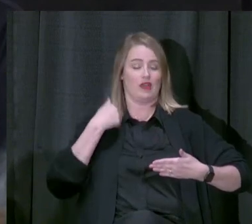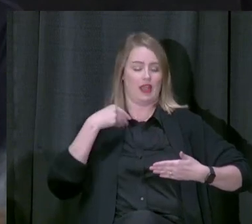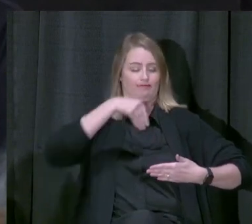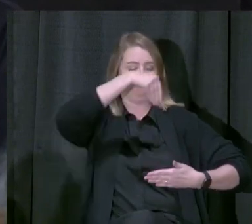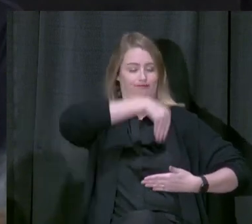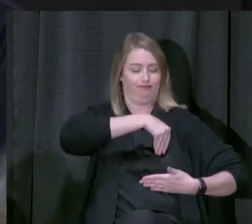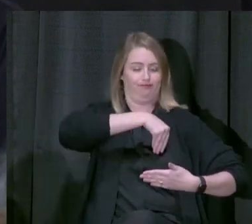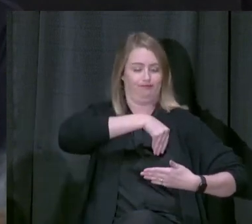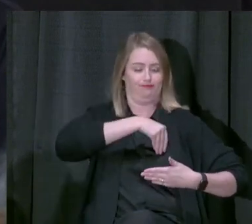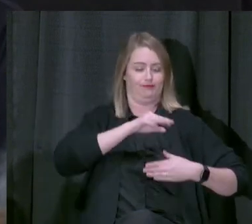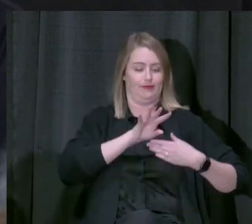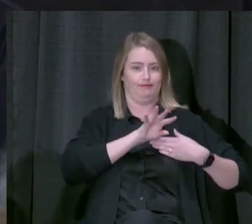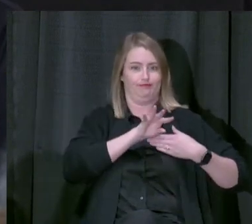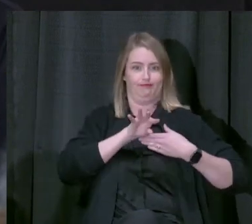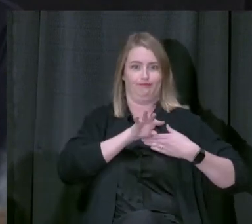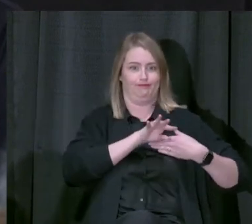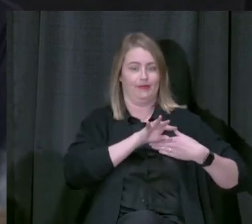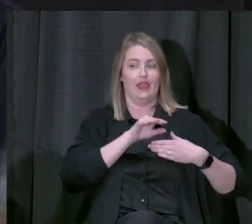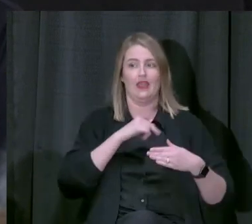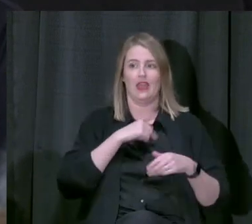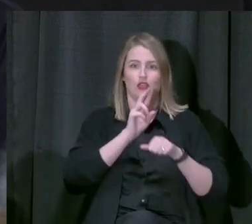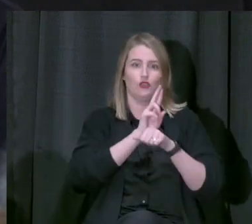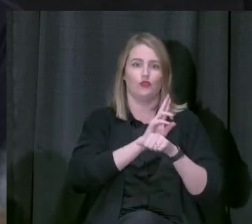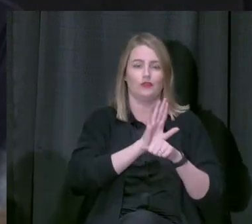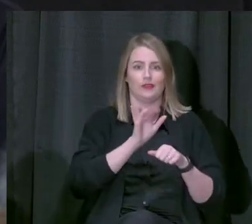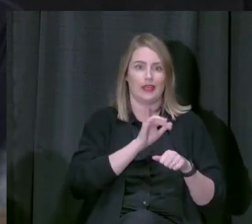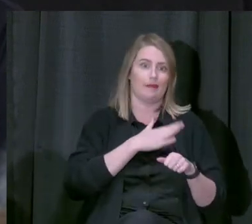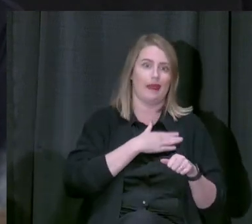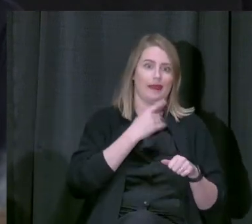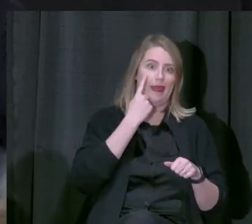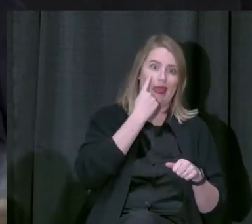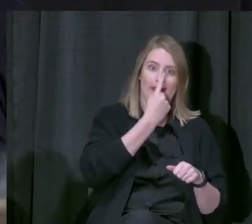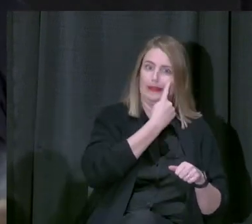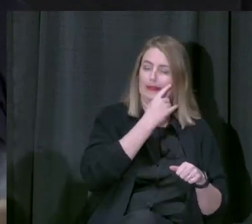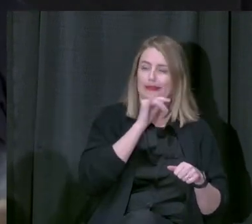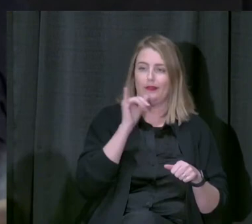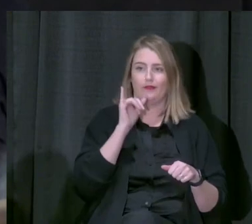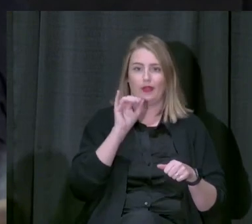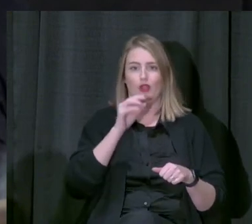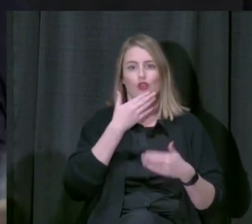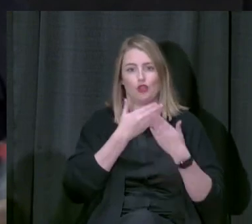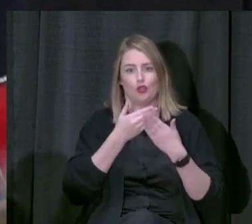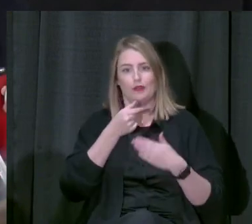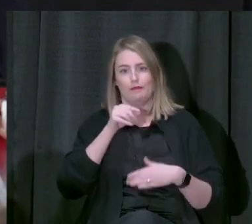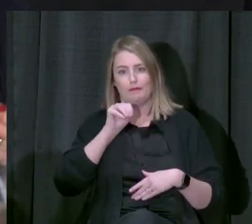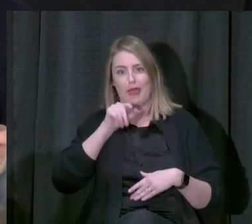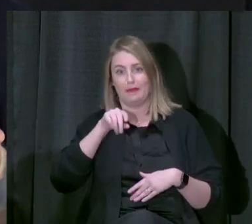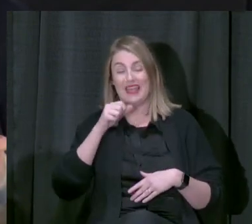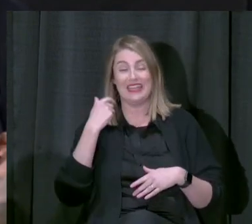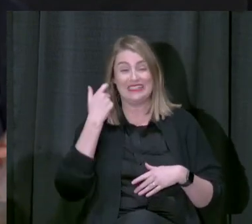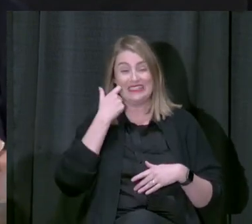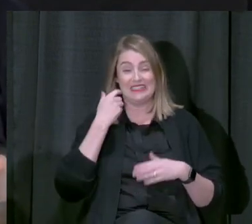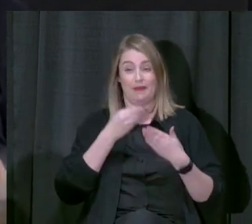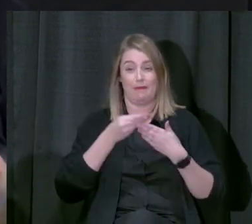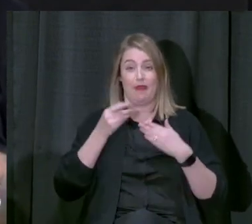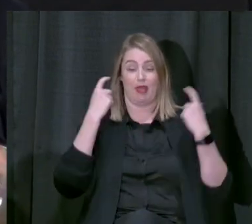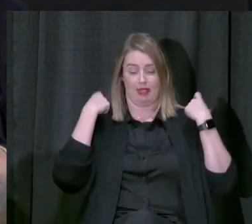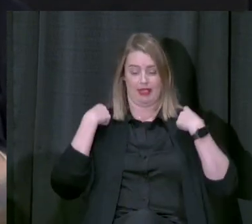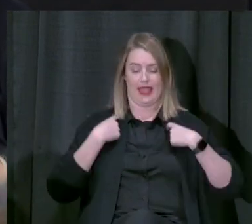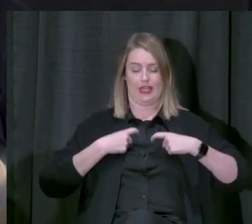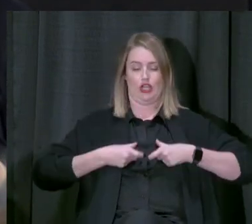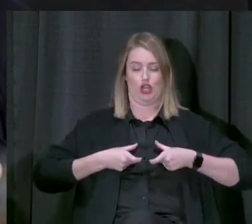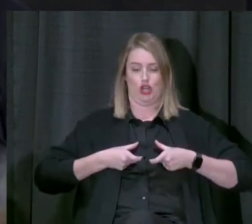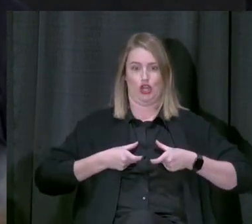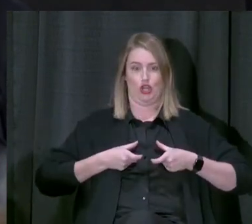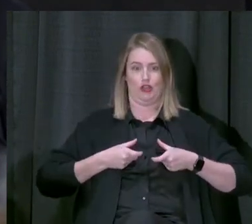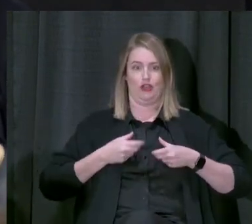use it for Ira, Be My Eyes, or for good maps. I just recently got a lanyard. They